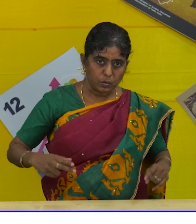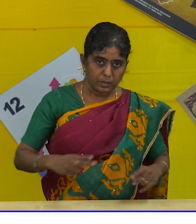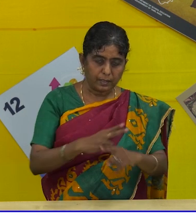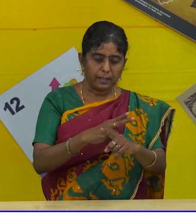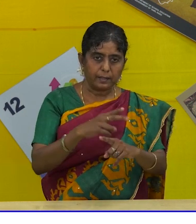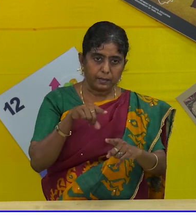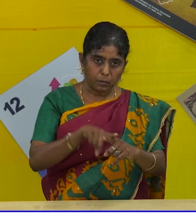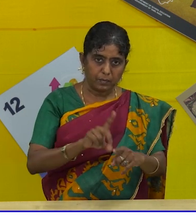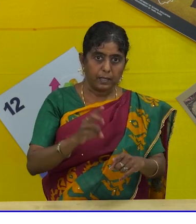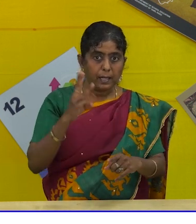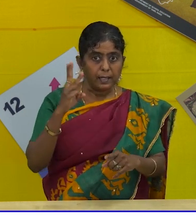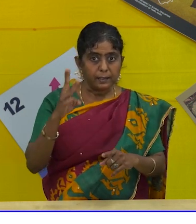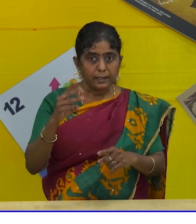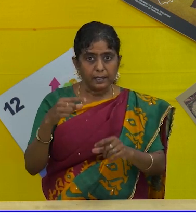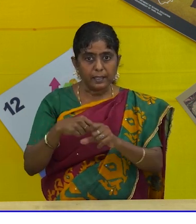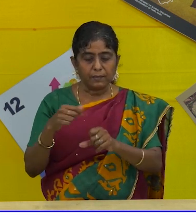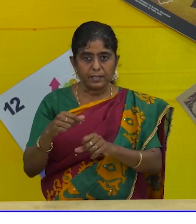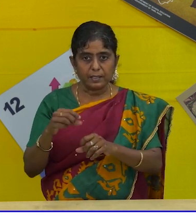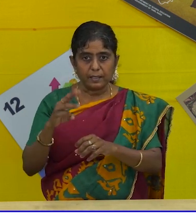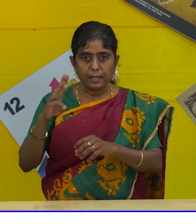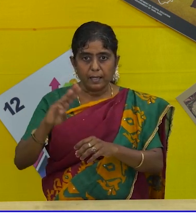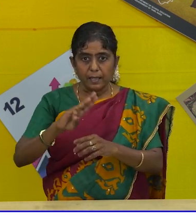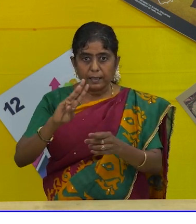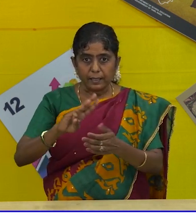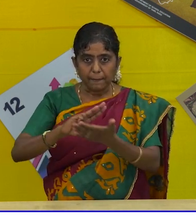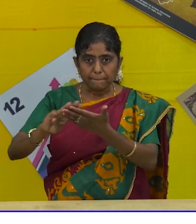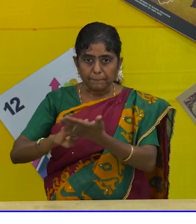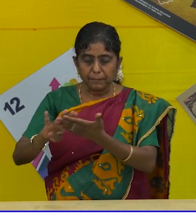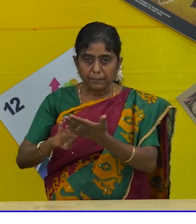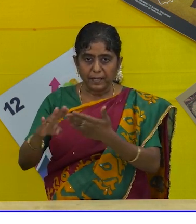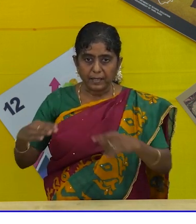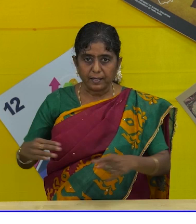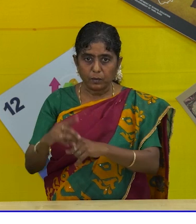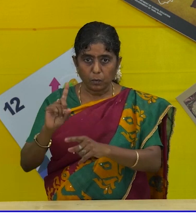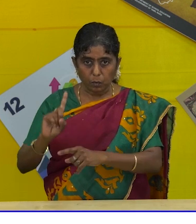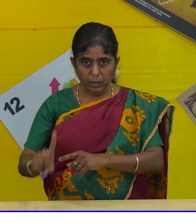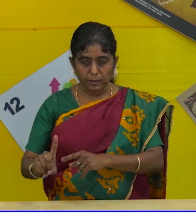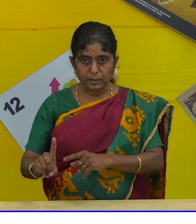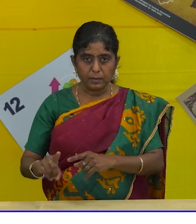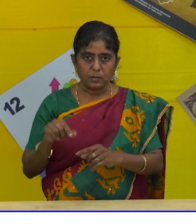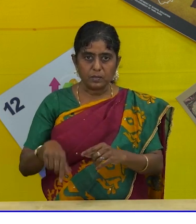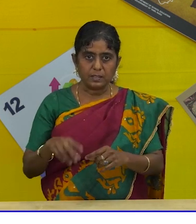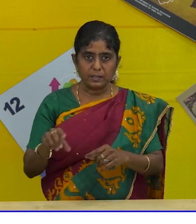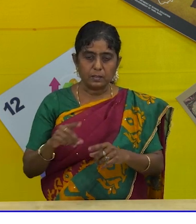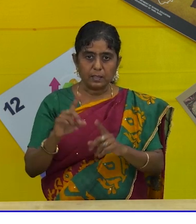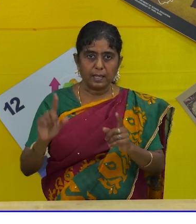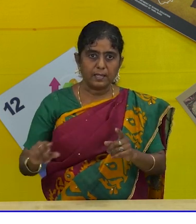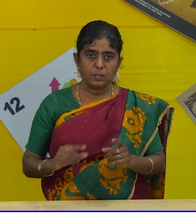should intersect at one point. Three equations, so three planes intersect at only one point. Then the system should have unique solution